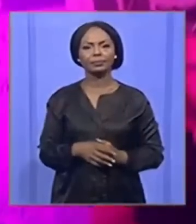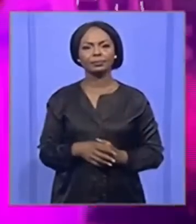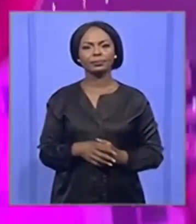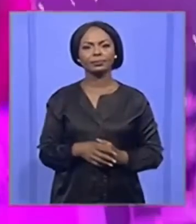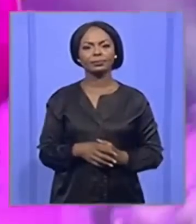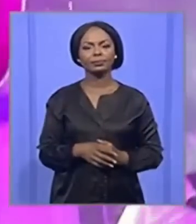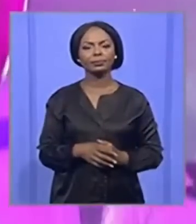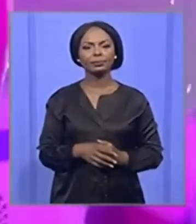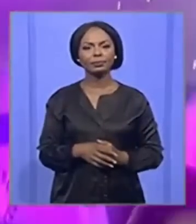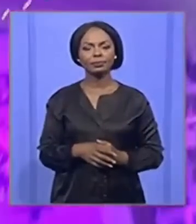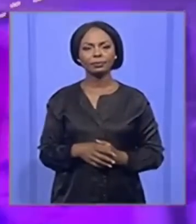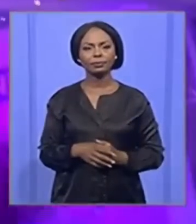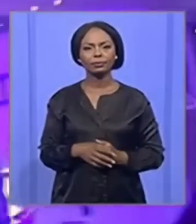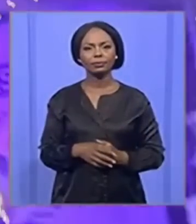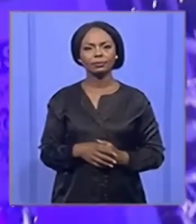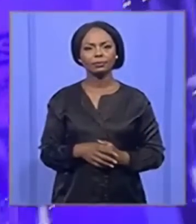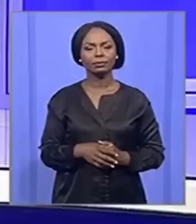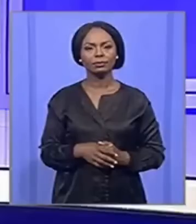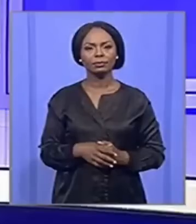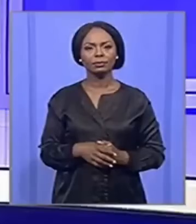News, Potchefstroom.